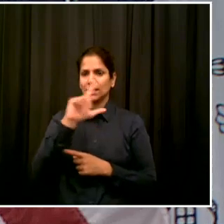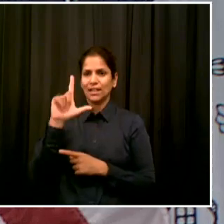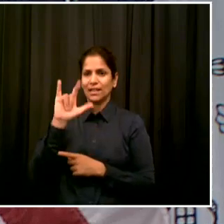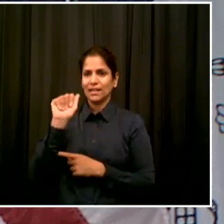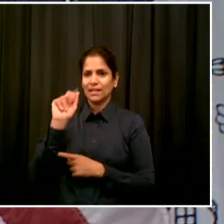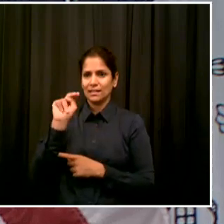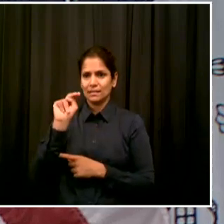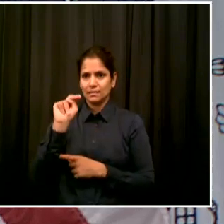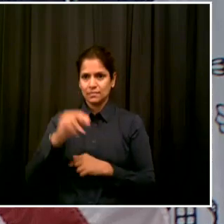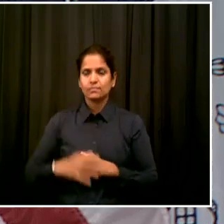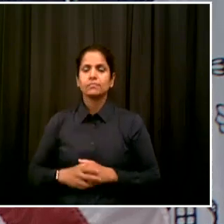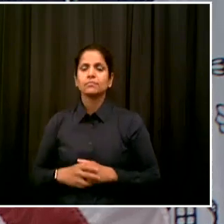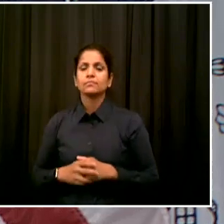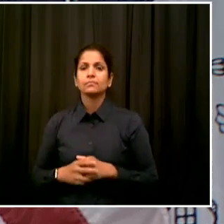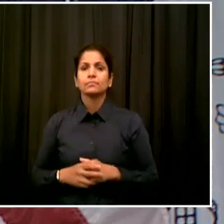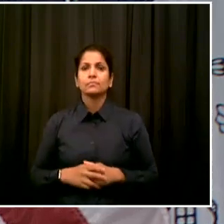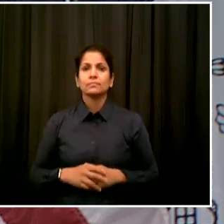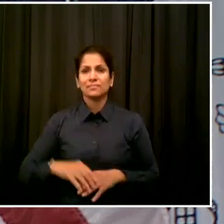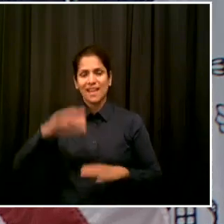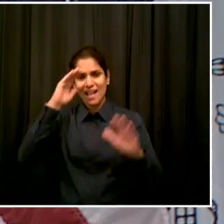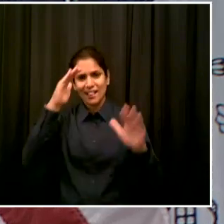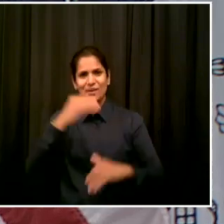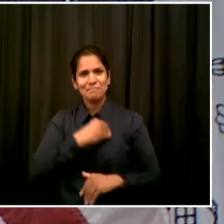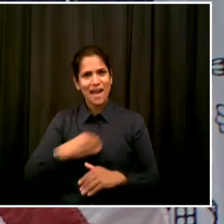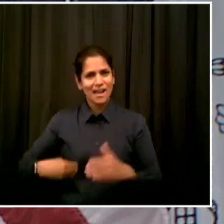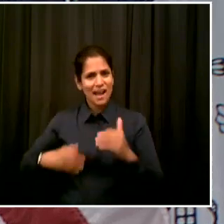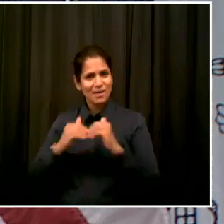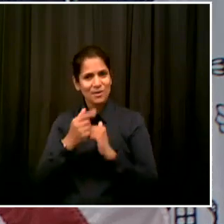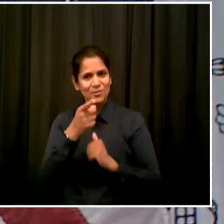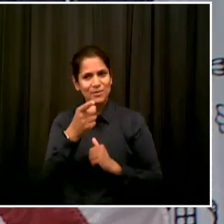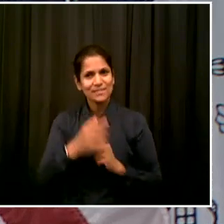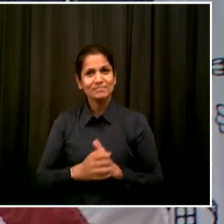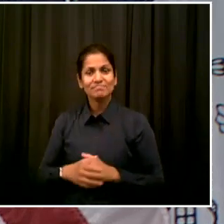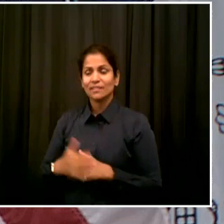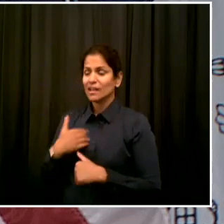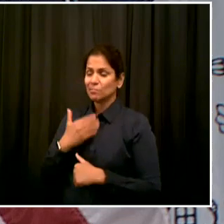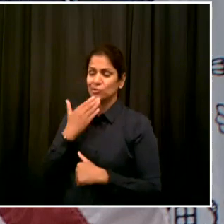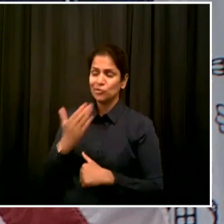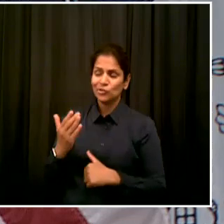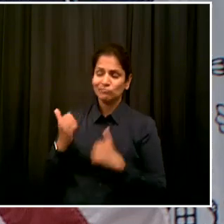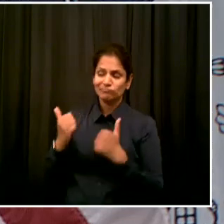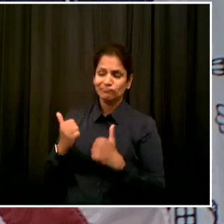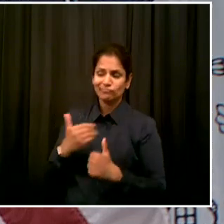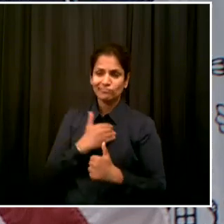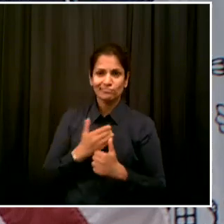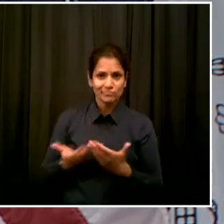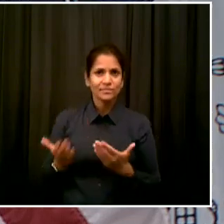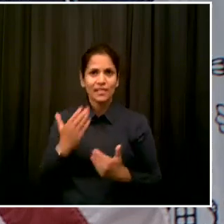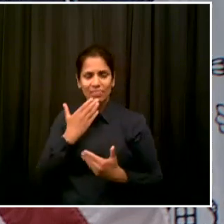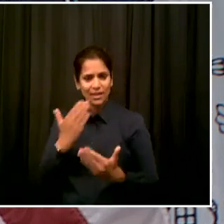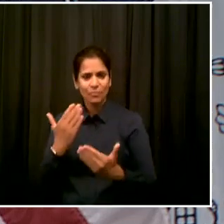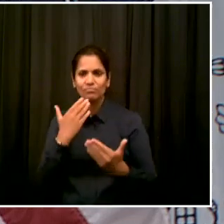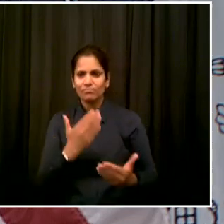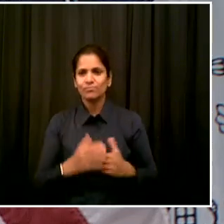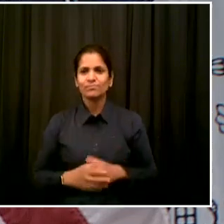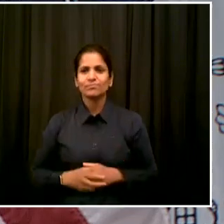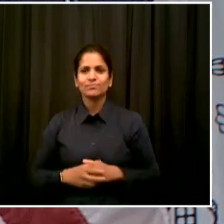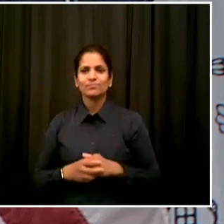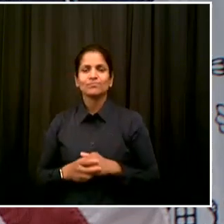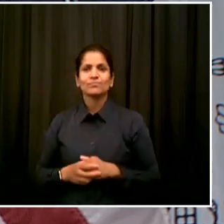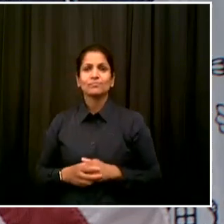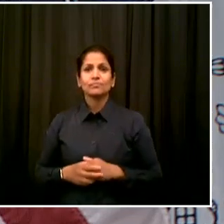Hi, Mr. Mayor. How are you doing? Good, Jillian. How are you? I'm well, thank you. My first question has to do with